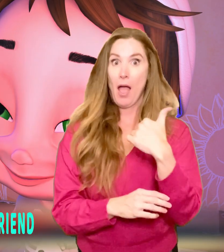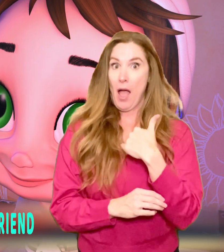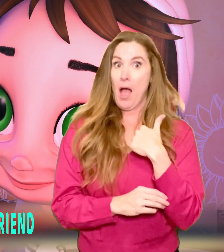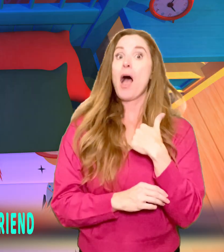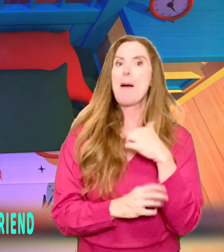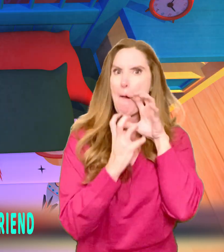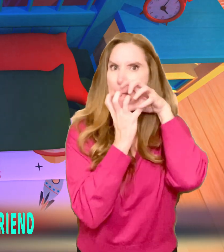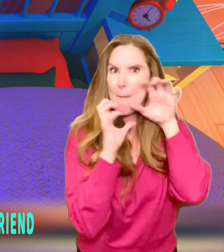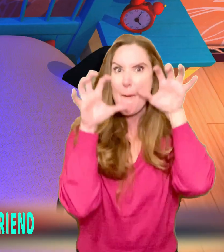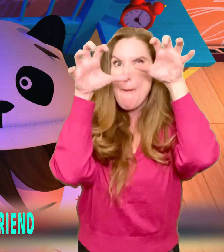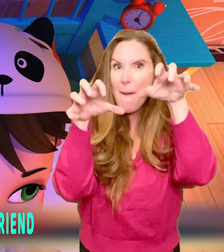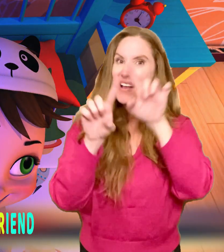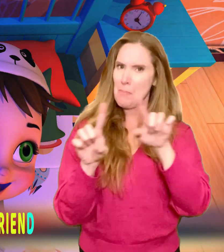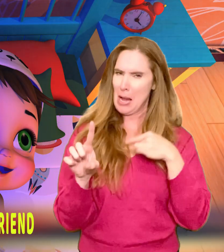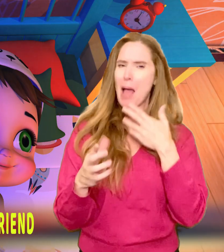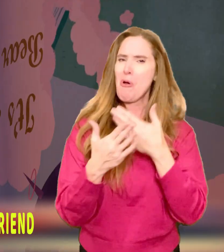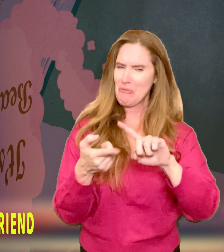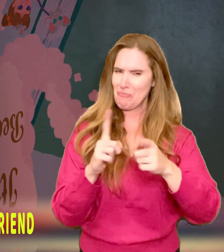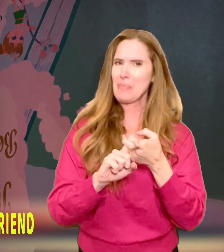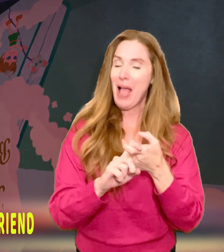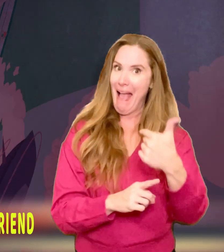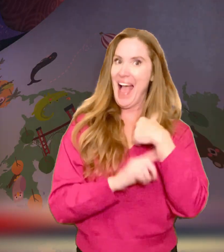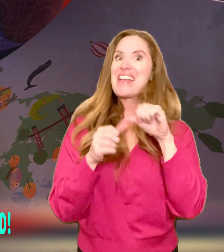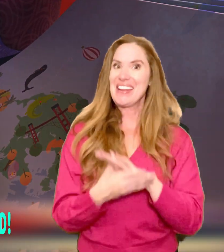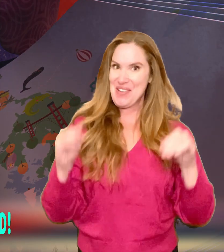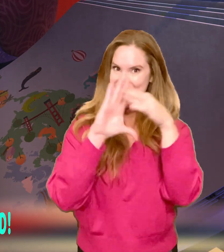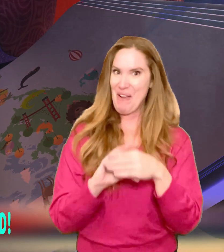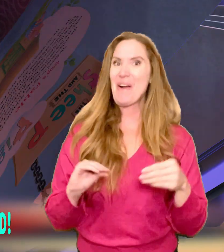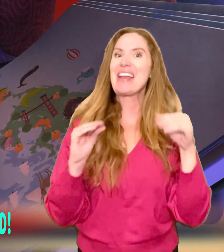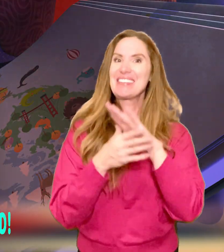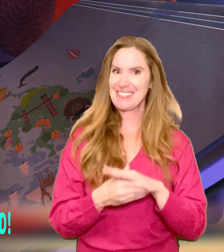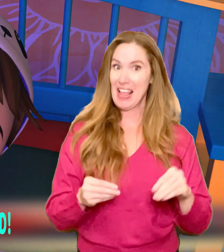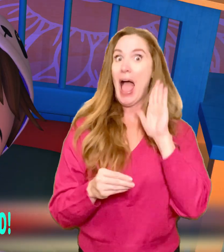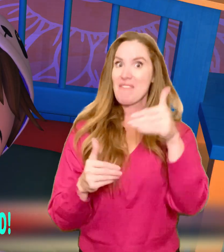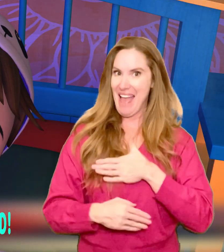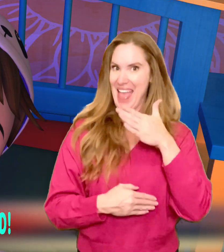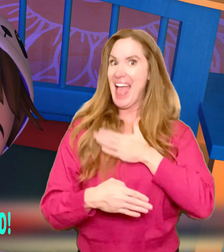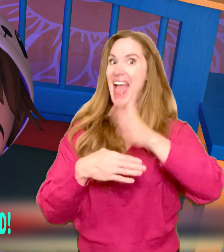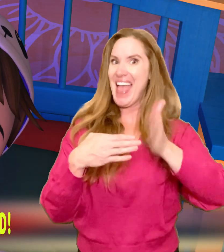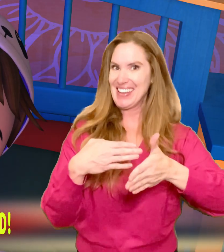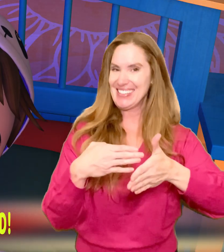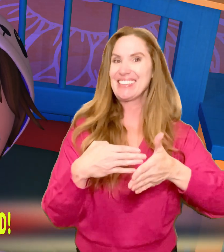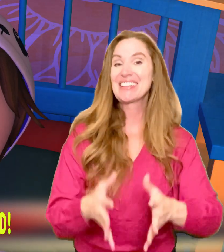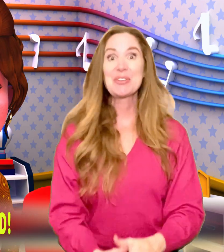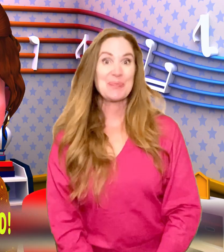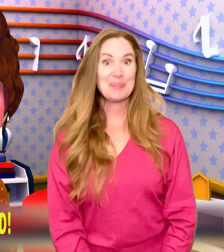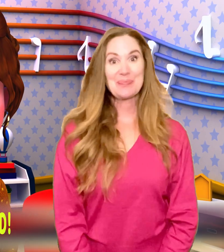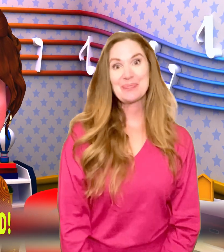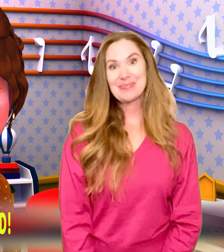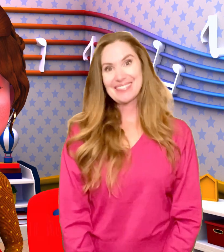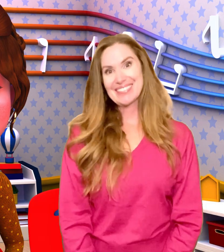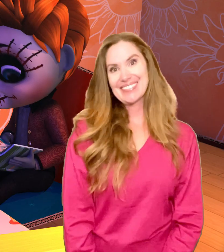tried. I'm a toothless monster, but I'm a great friend. I can tell you stories that will